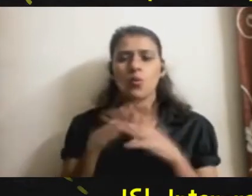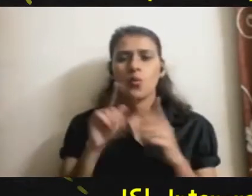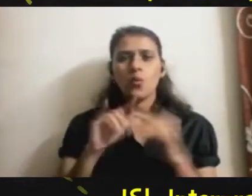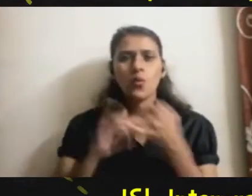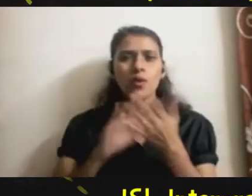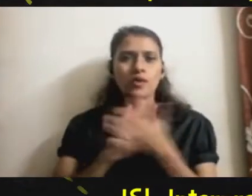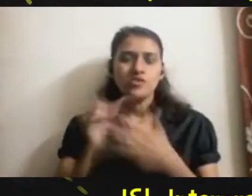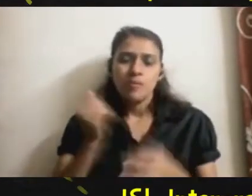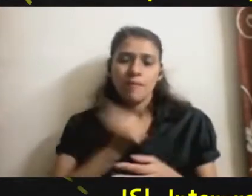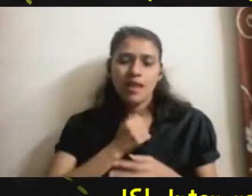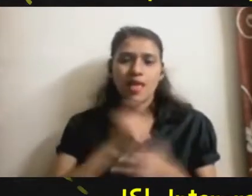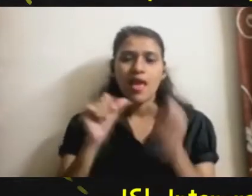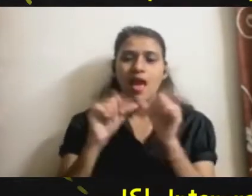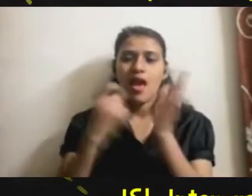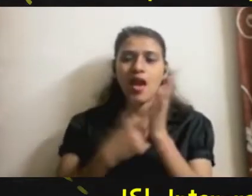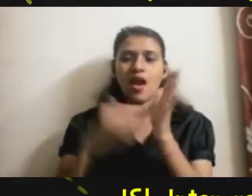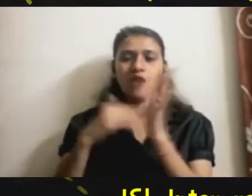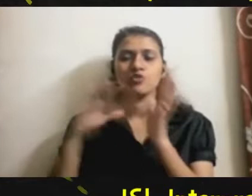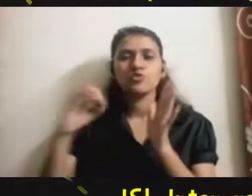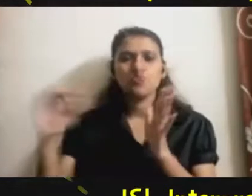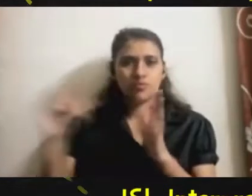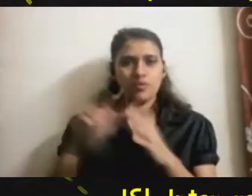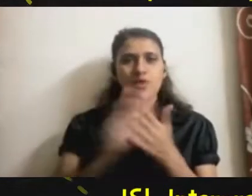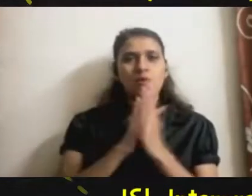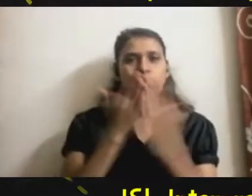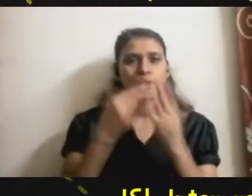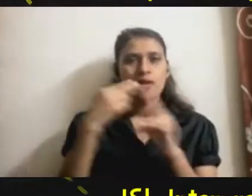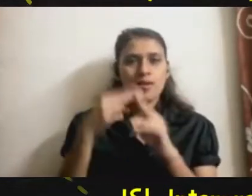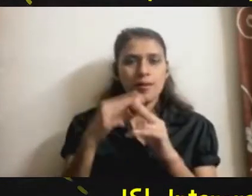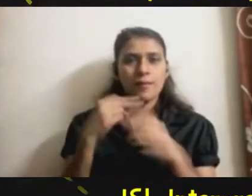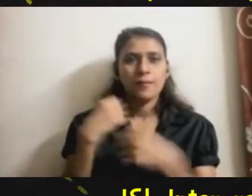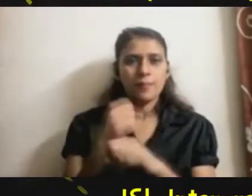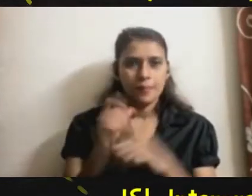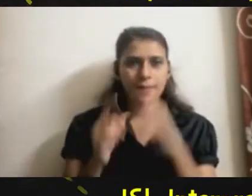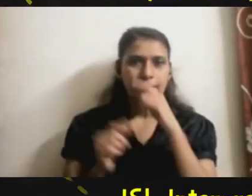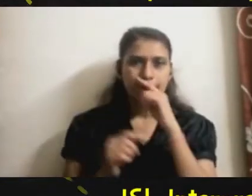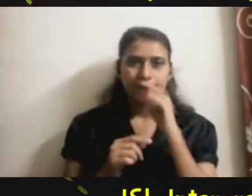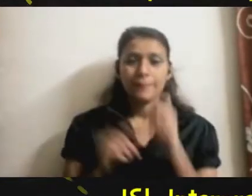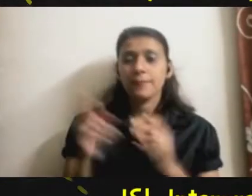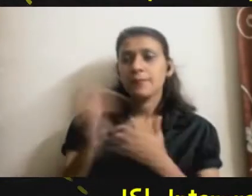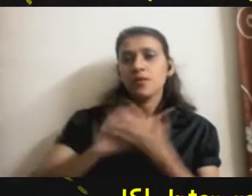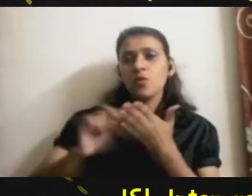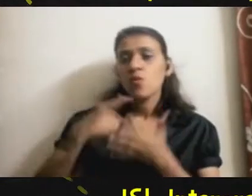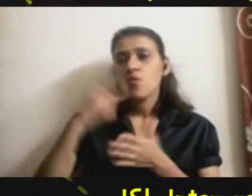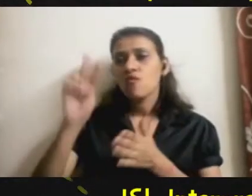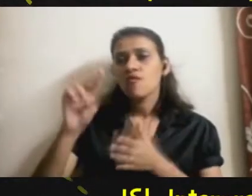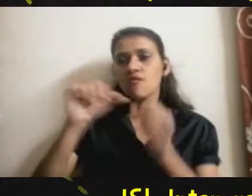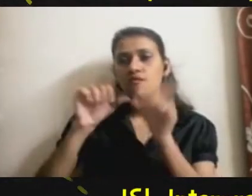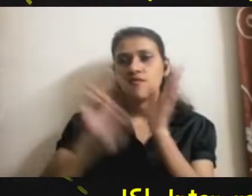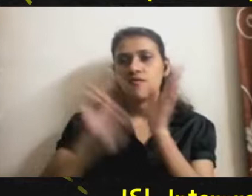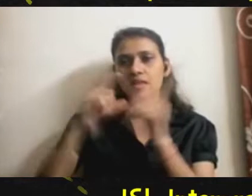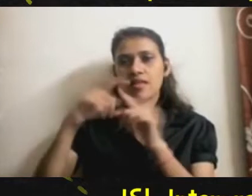them, I just want to name them all. Um, Written by Vandana Devi, Kunal Rajpurohit,